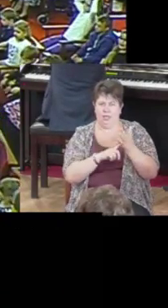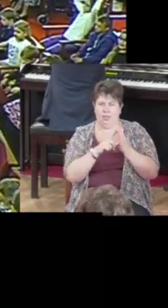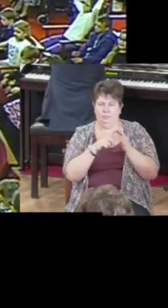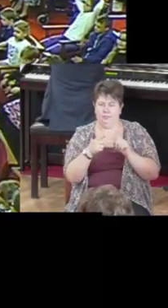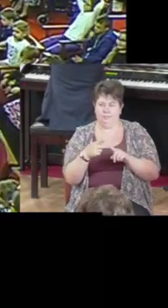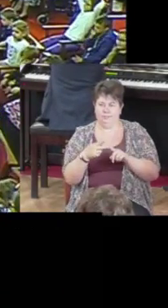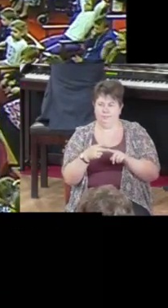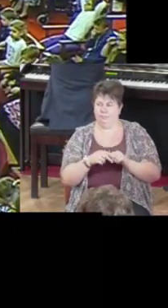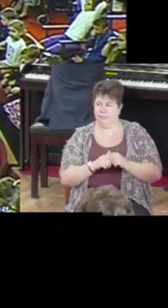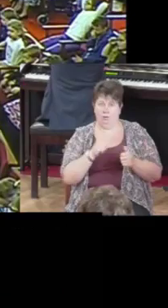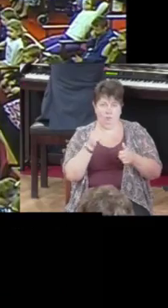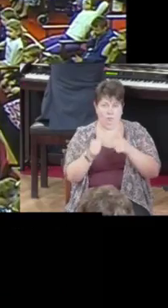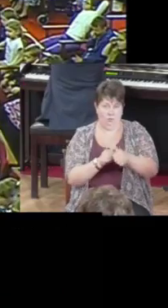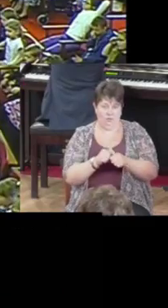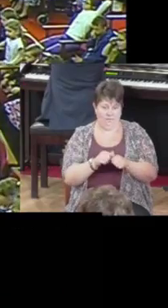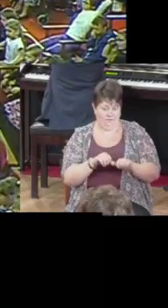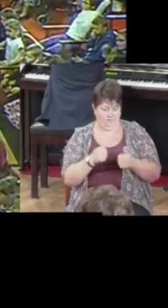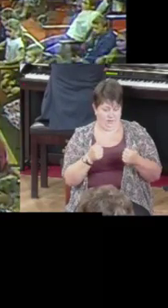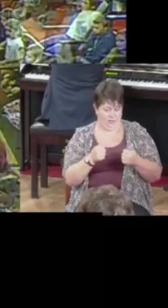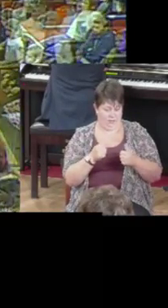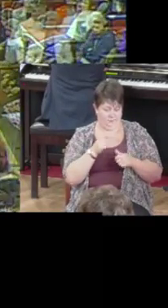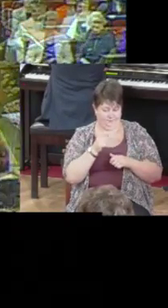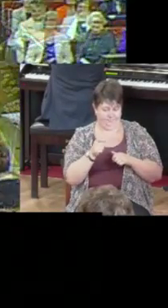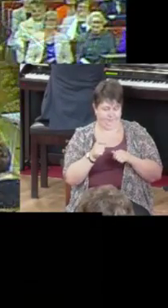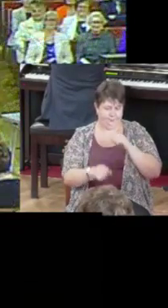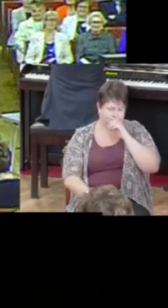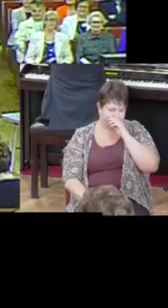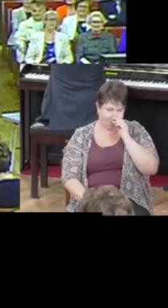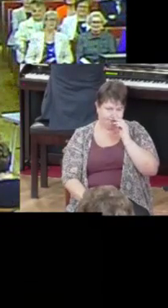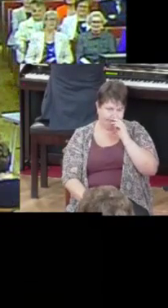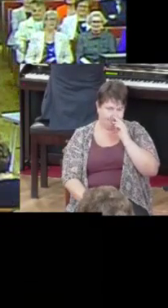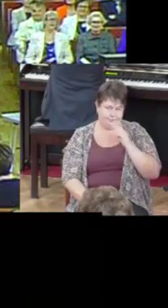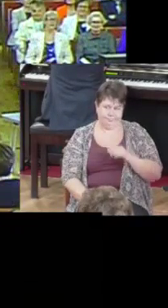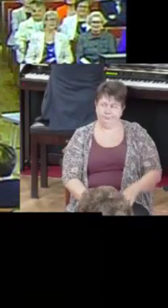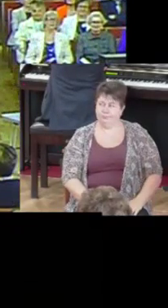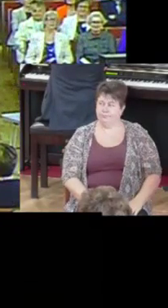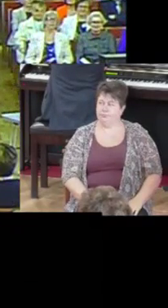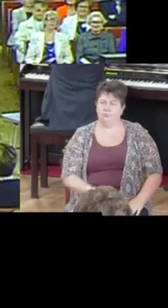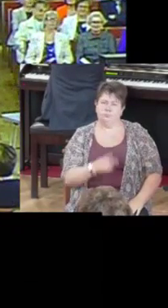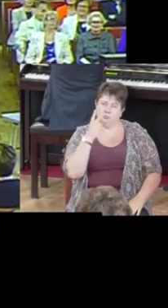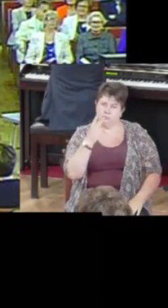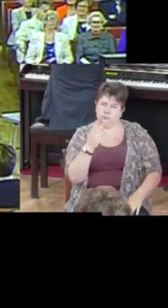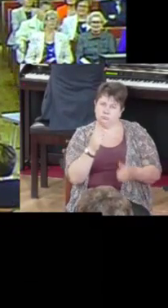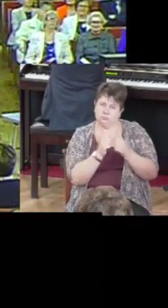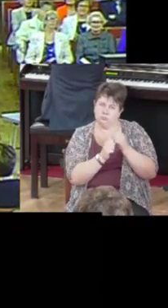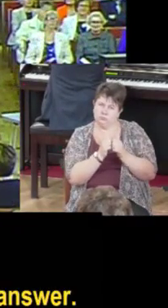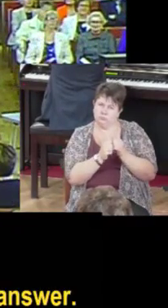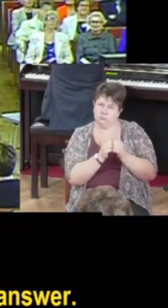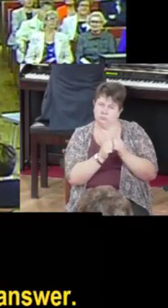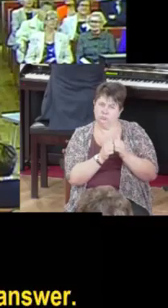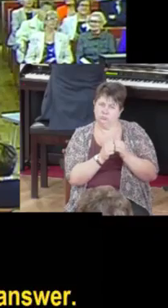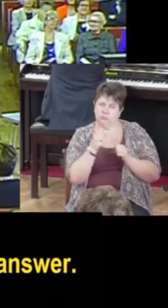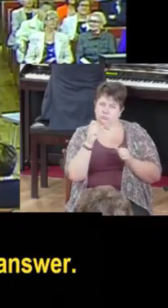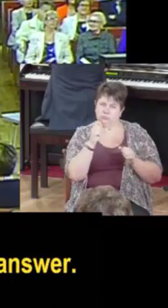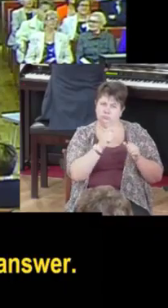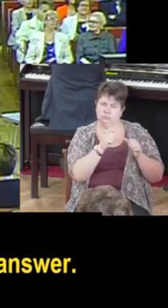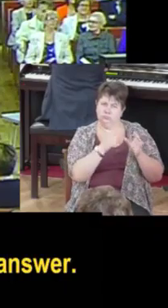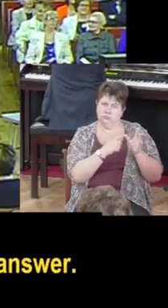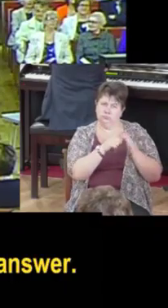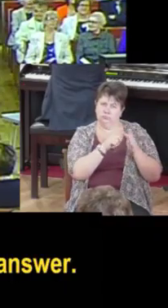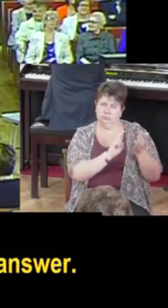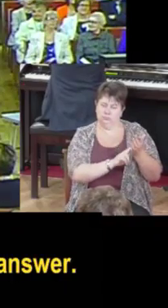done. That was an excellent answer from one of our younger children. There they are. 2 brothers, Cain and